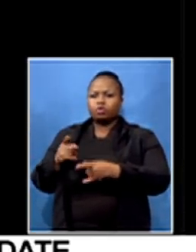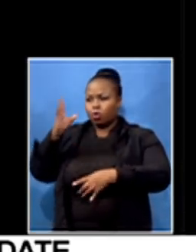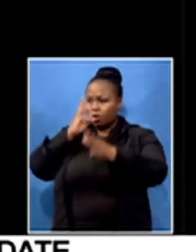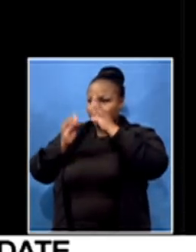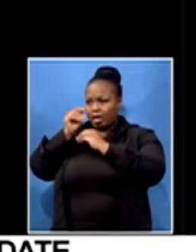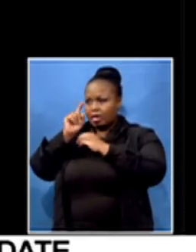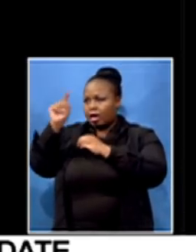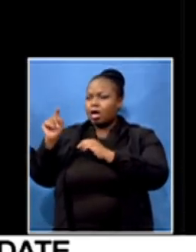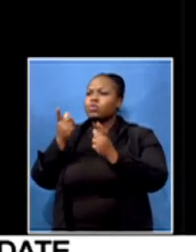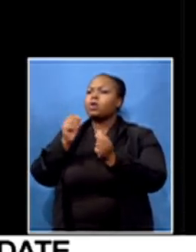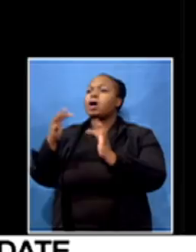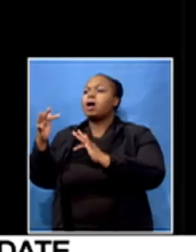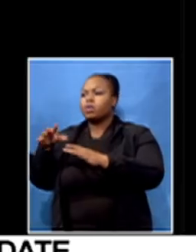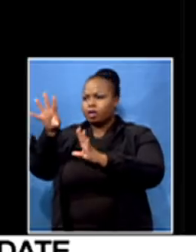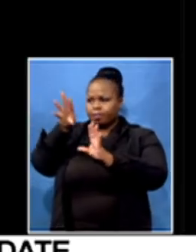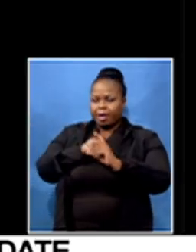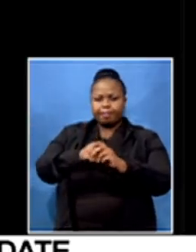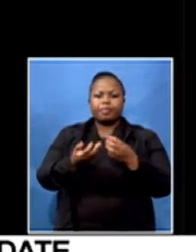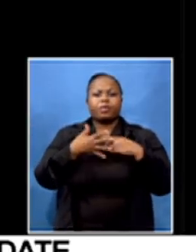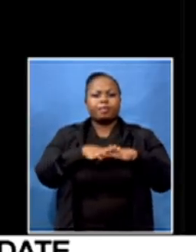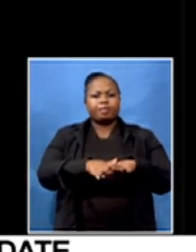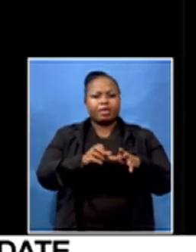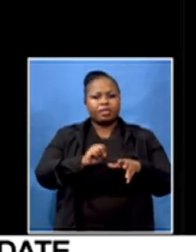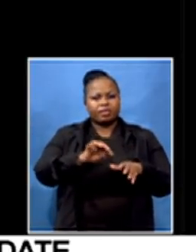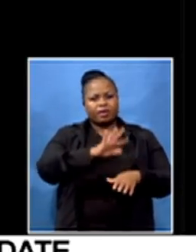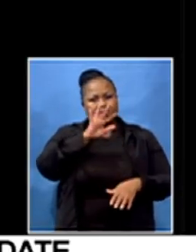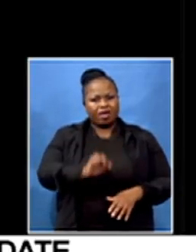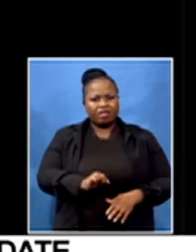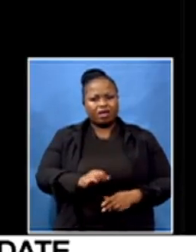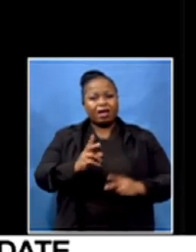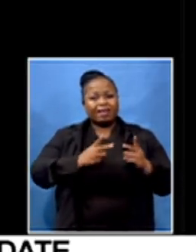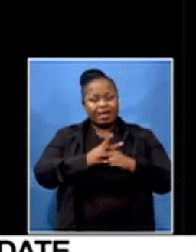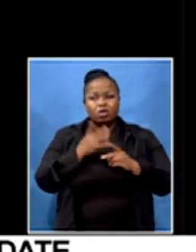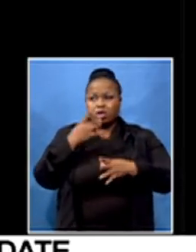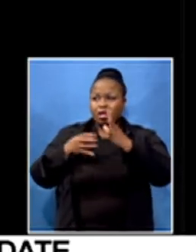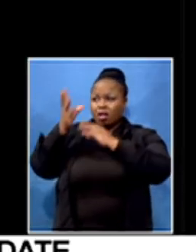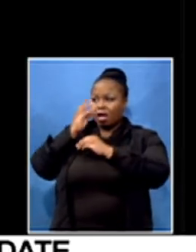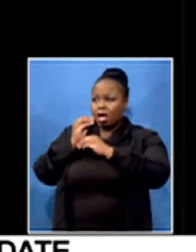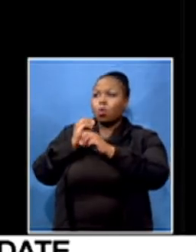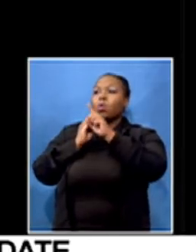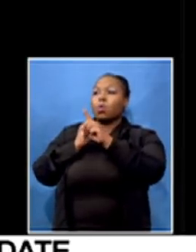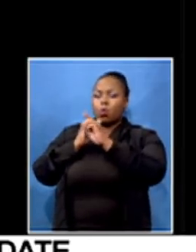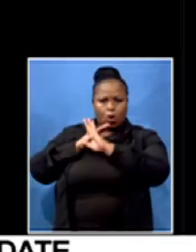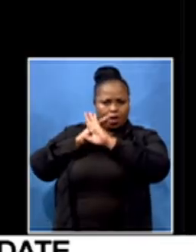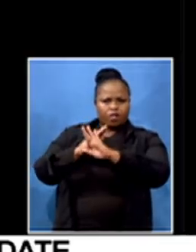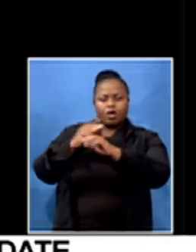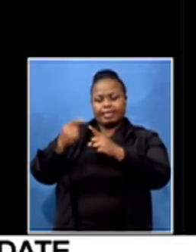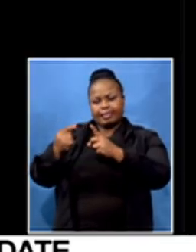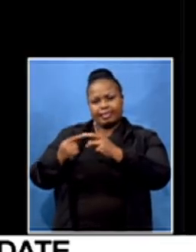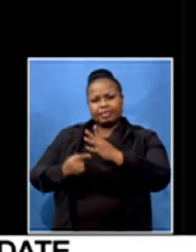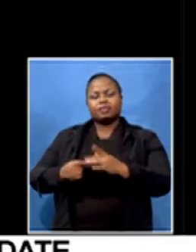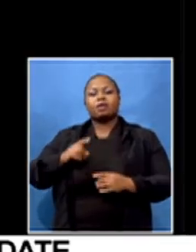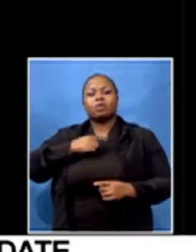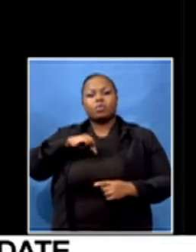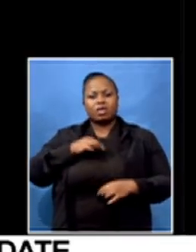them in terms of what they are doing, even things that we must avoid, as it were. That is why we took our own approach to